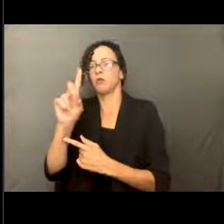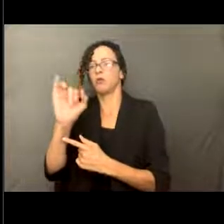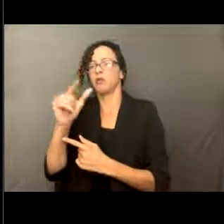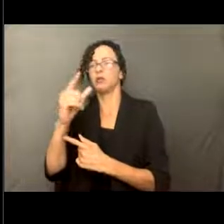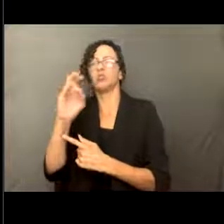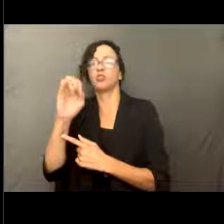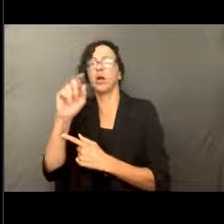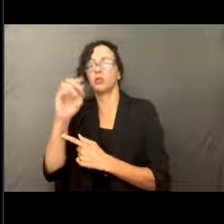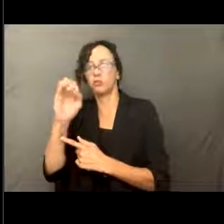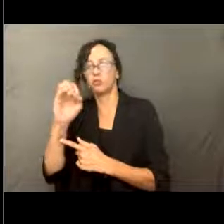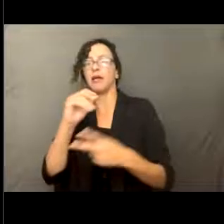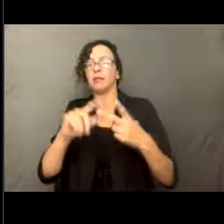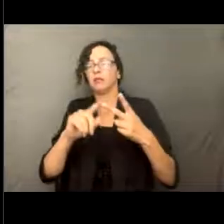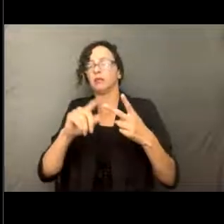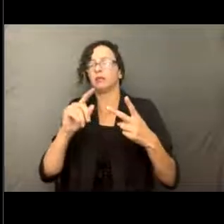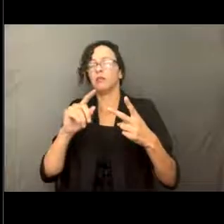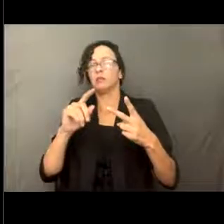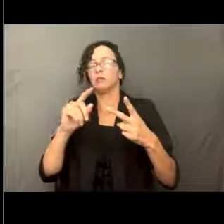letter of support